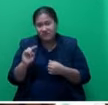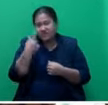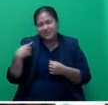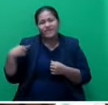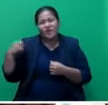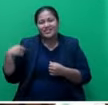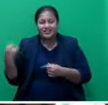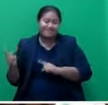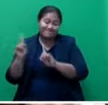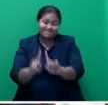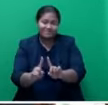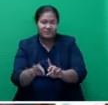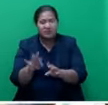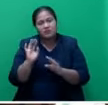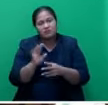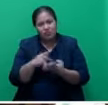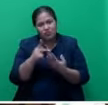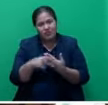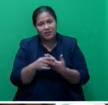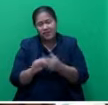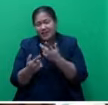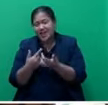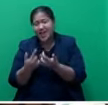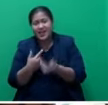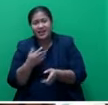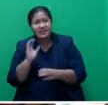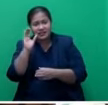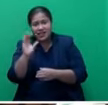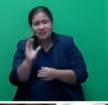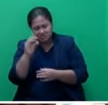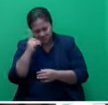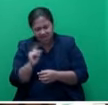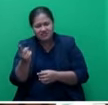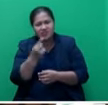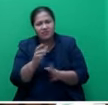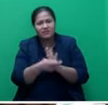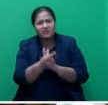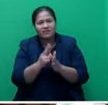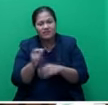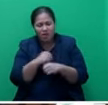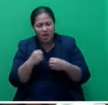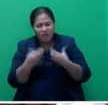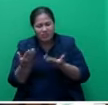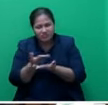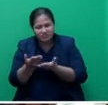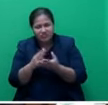review program, so other countries, including first world countries, can come and review our compliance with